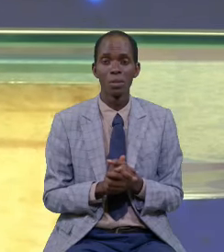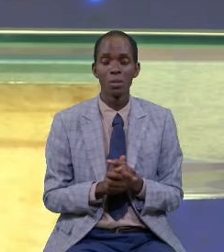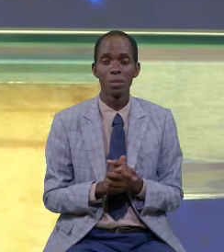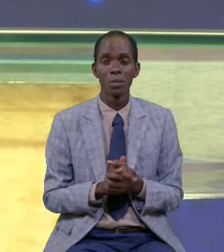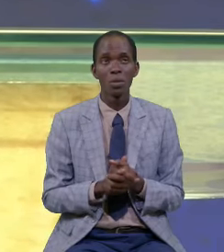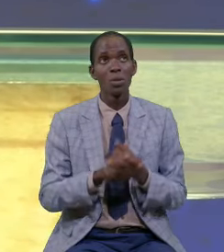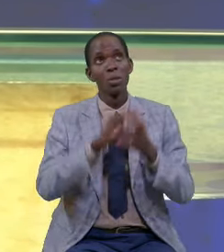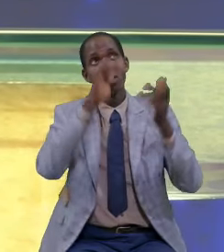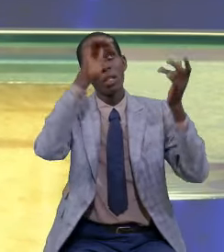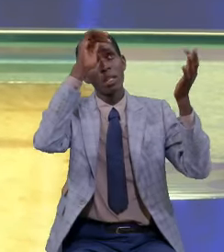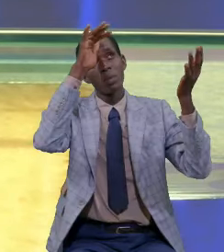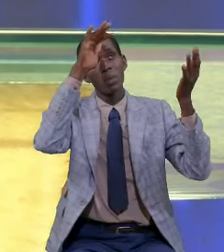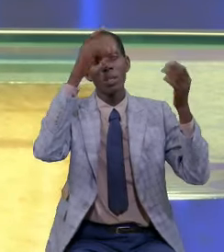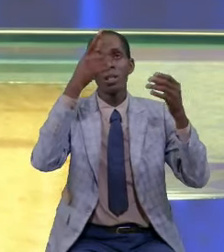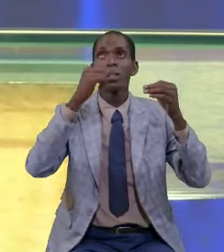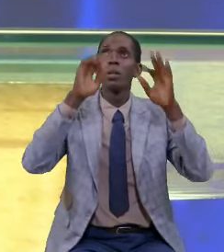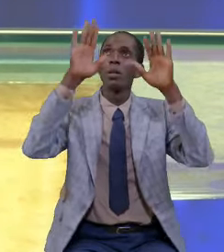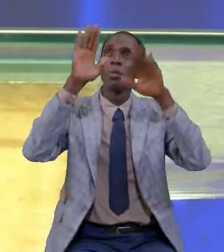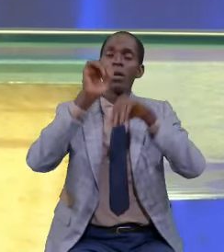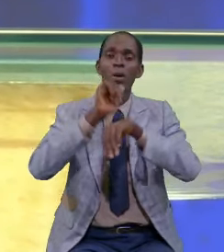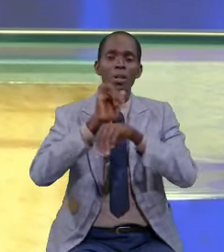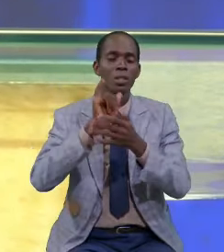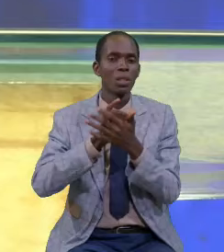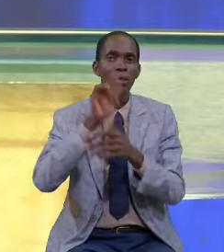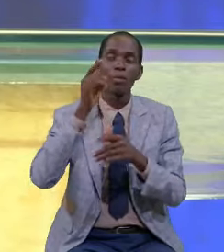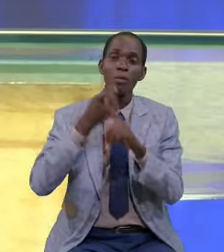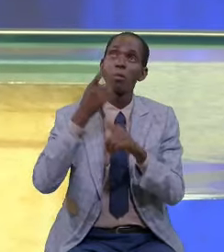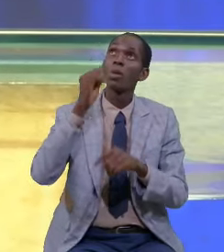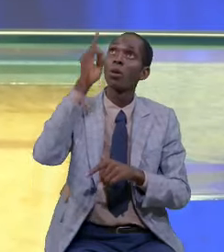Expecting the miracle from the God that cannot fail.